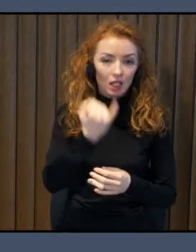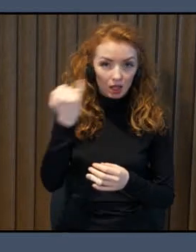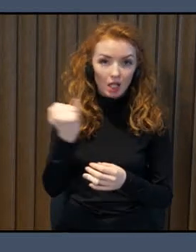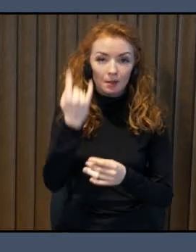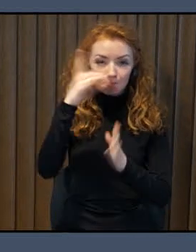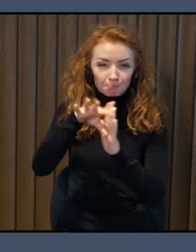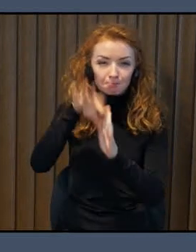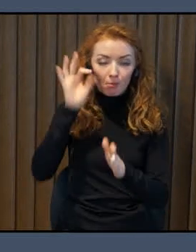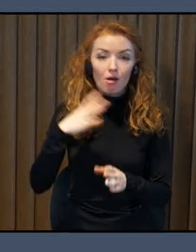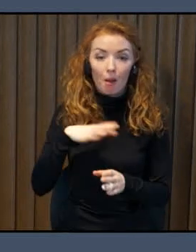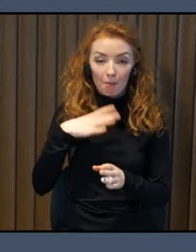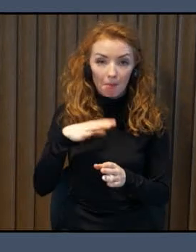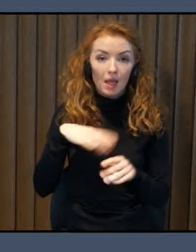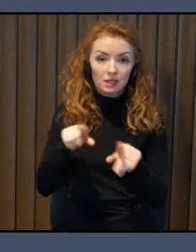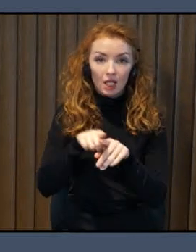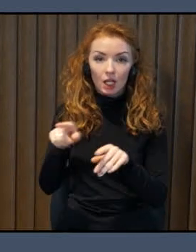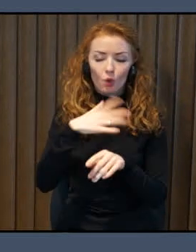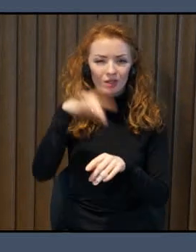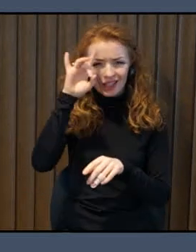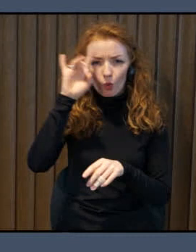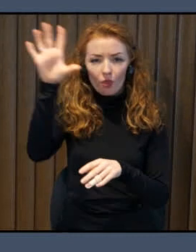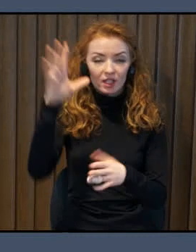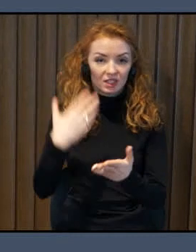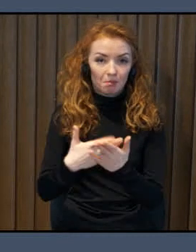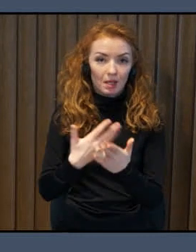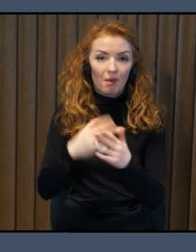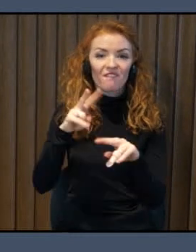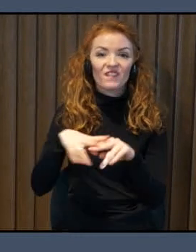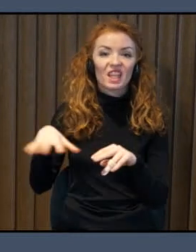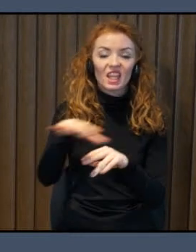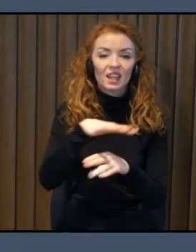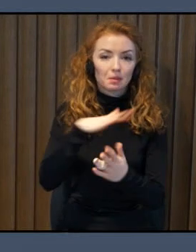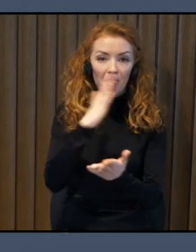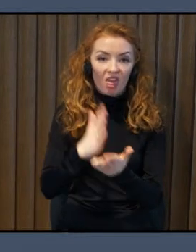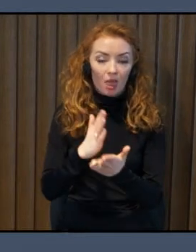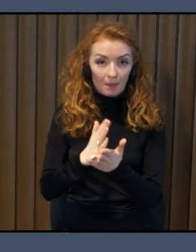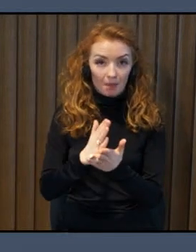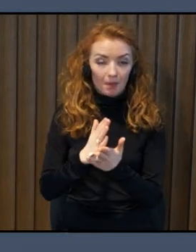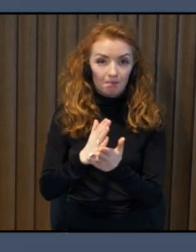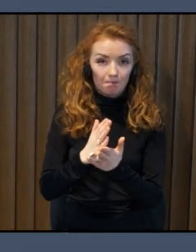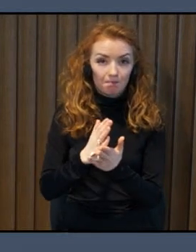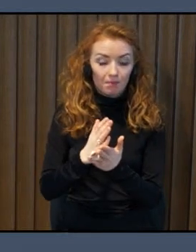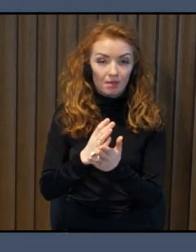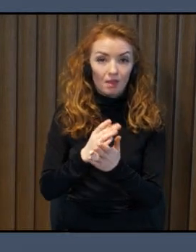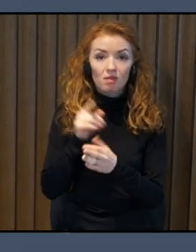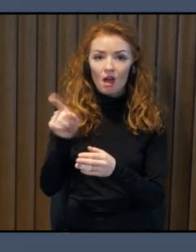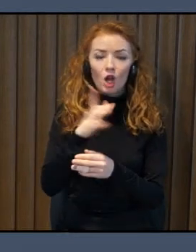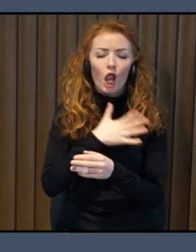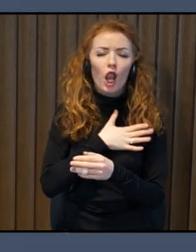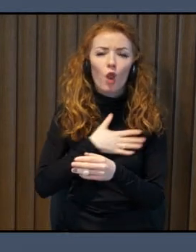architecture. And here is a very interesting feature. And why I said this is interesting because